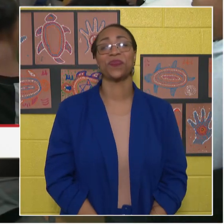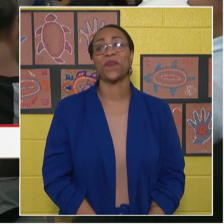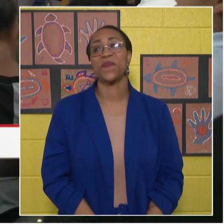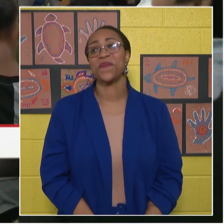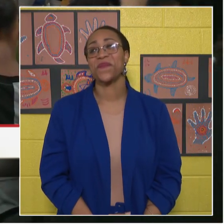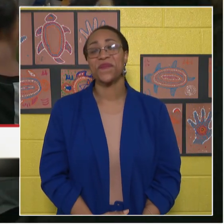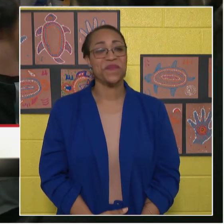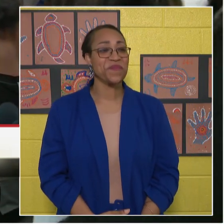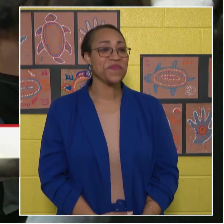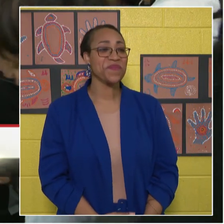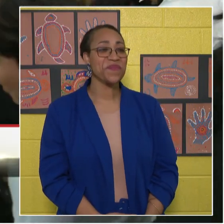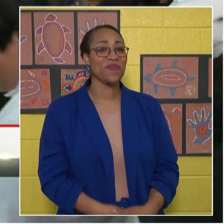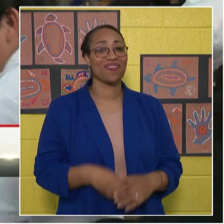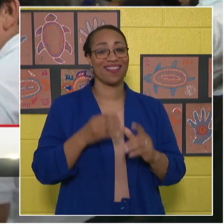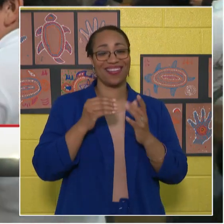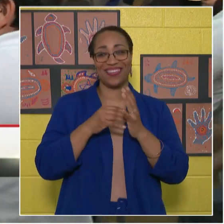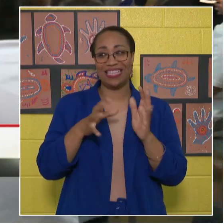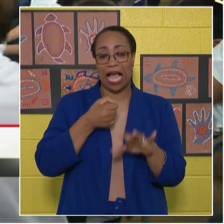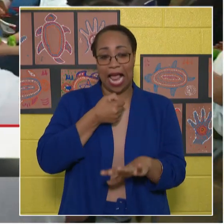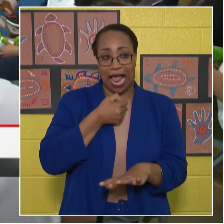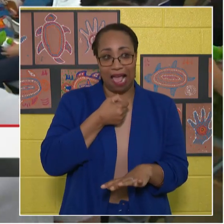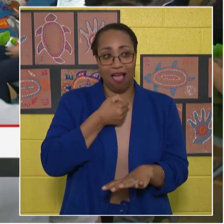Because